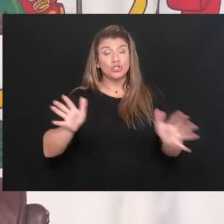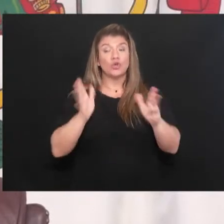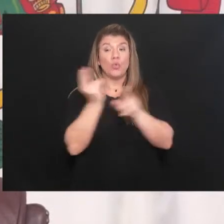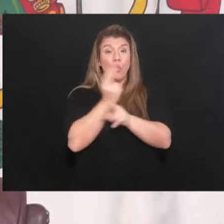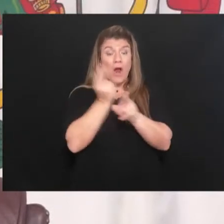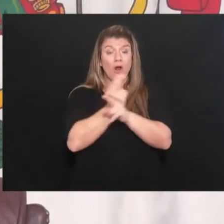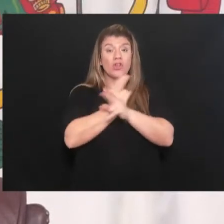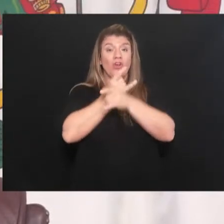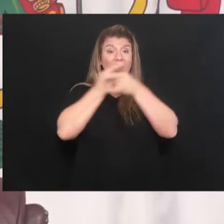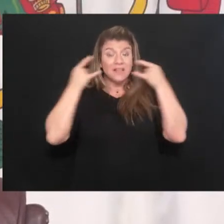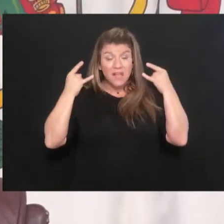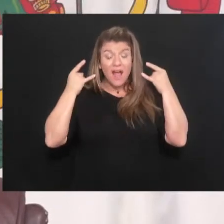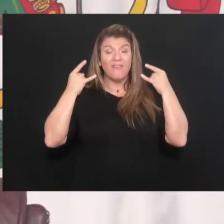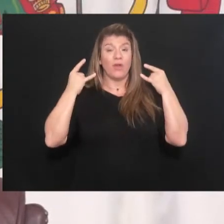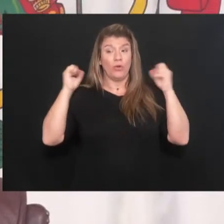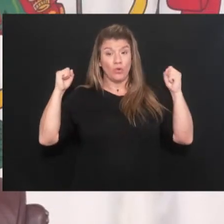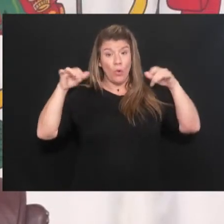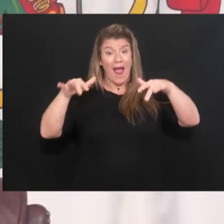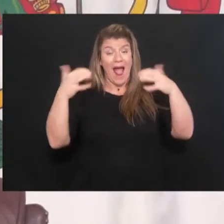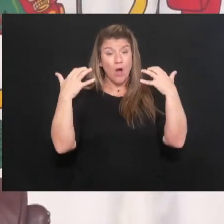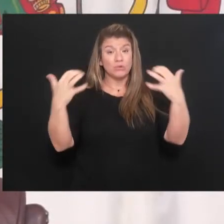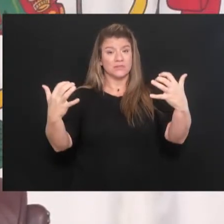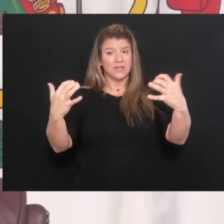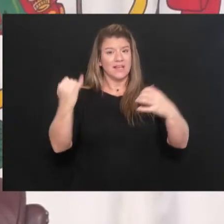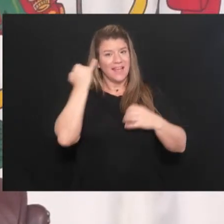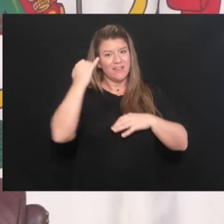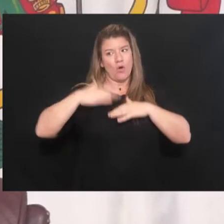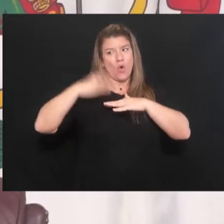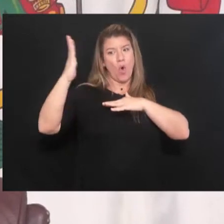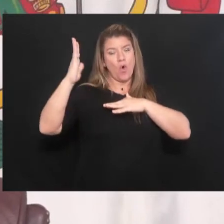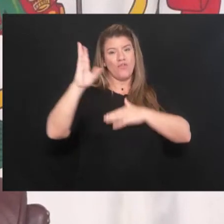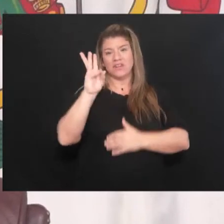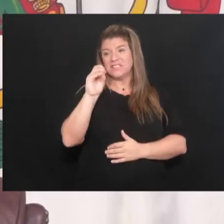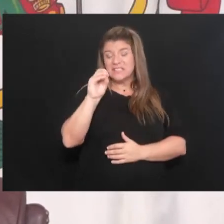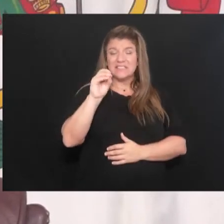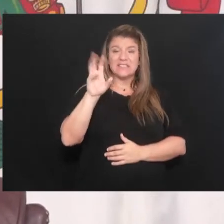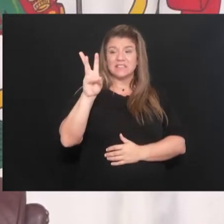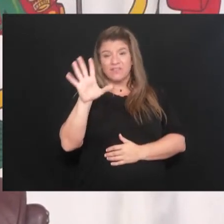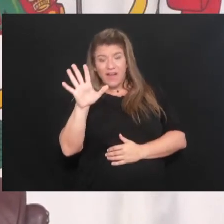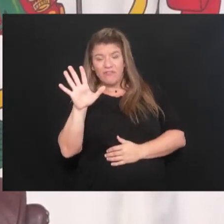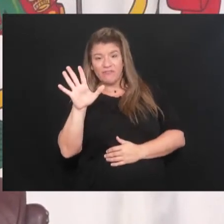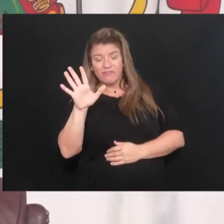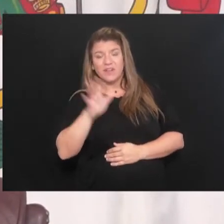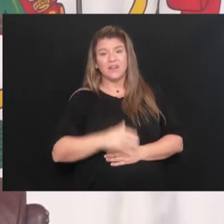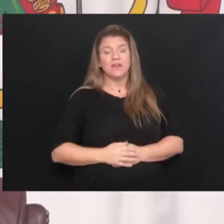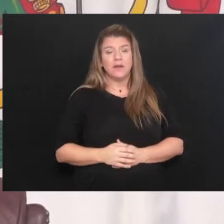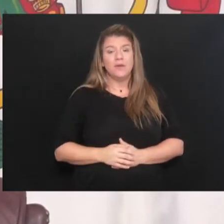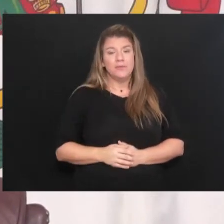face coverings in big crowds, especially if you're over the age of 60 or 65.